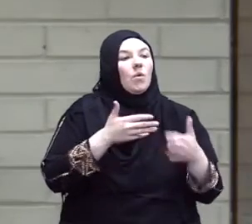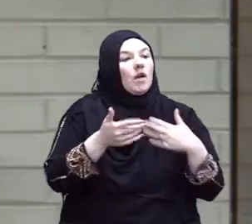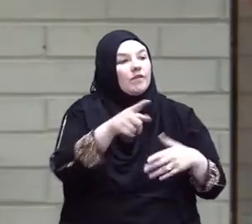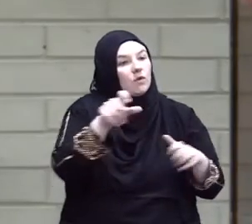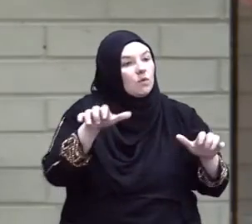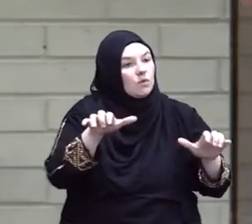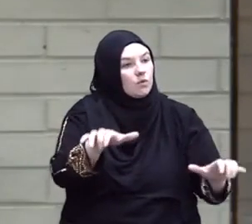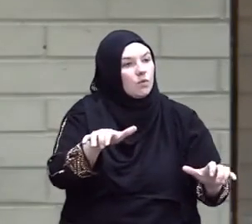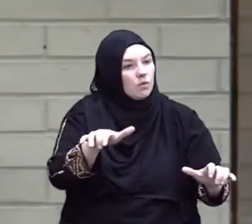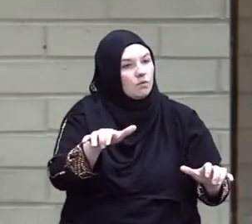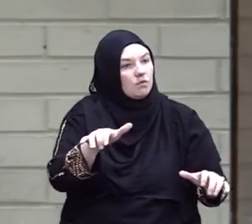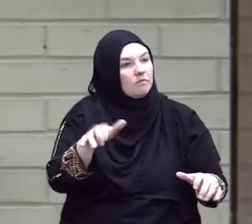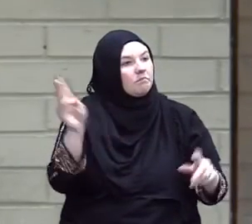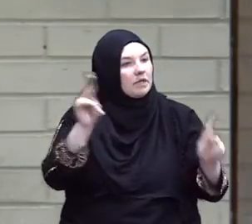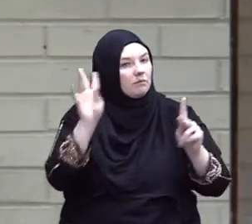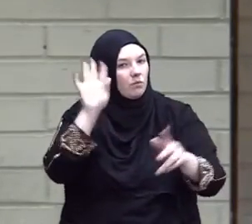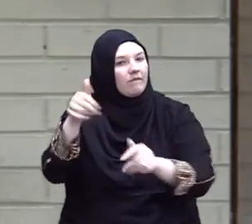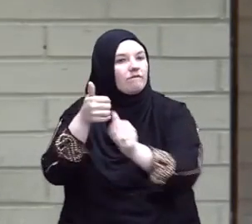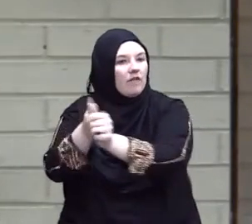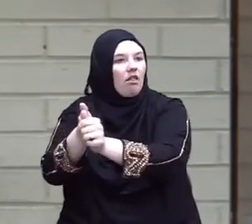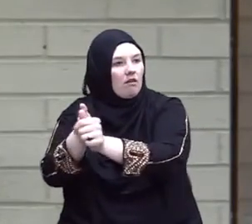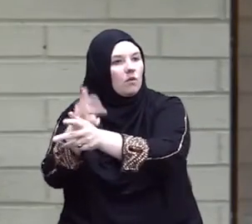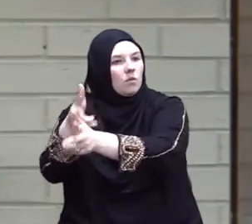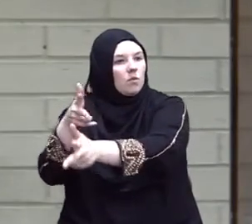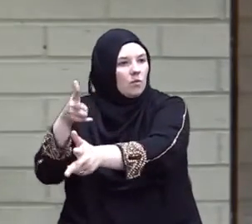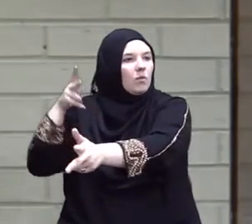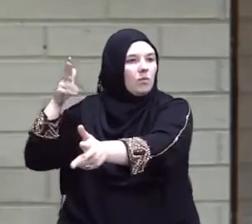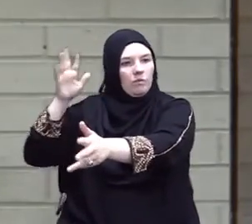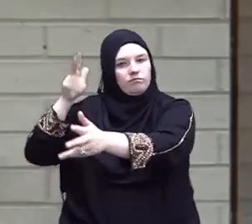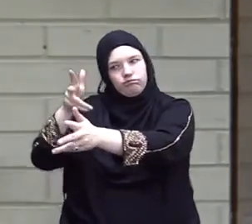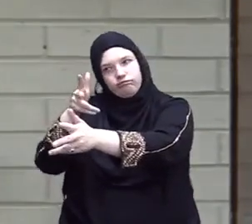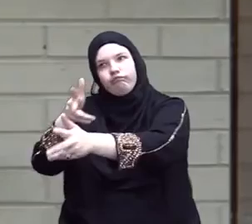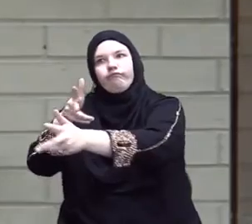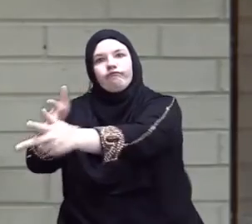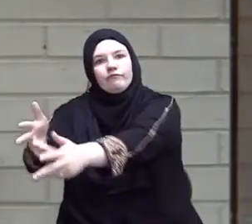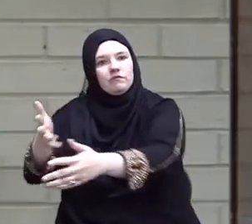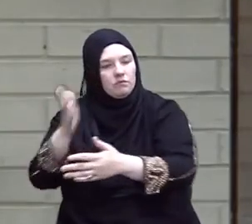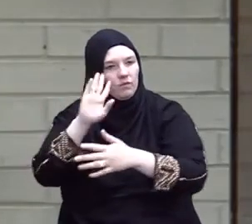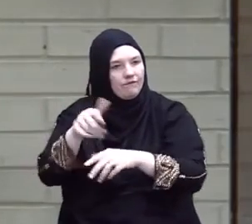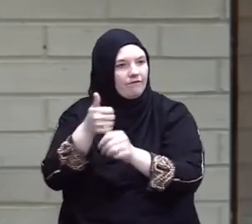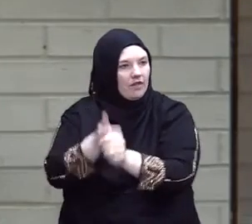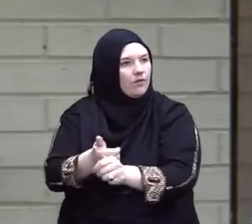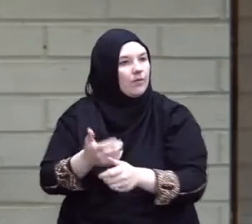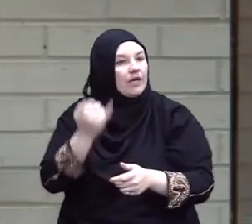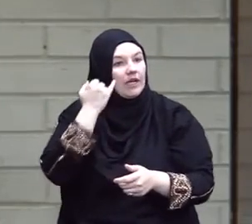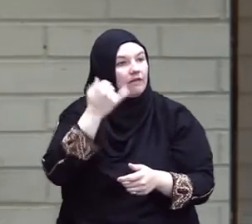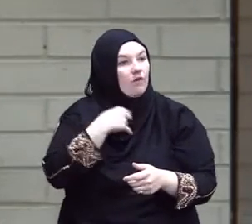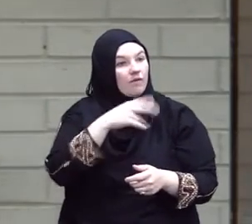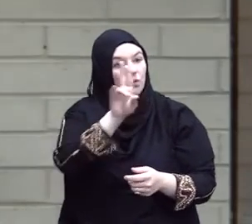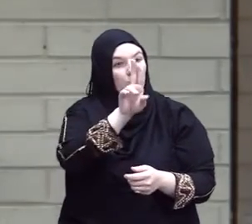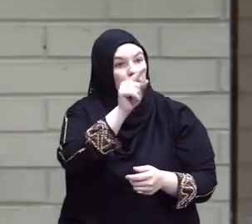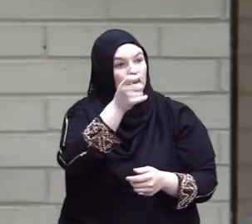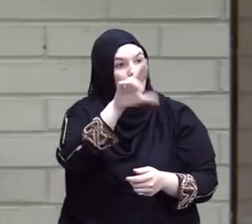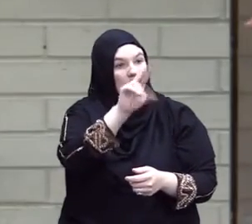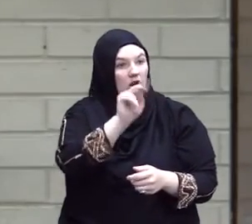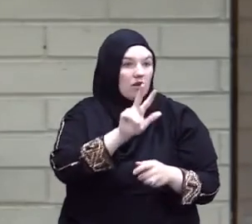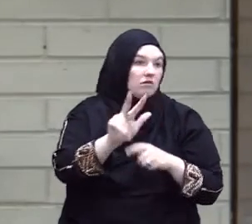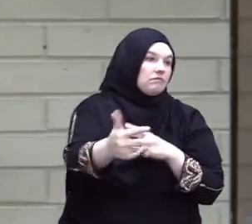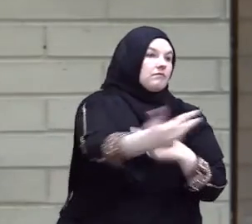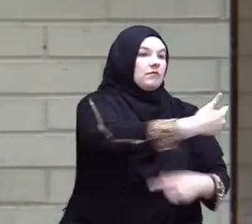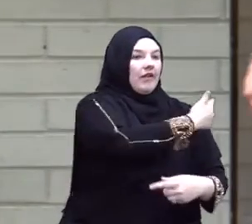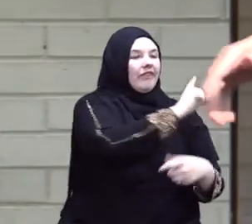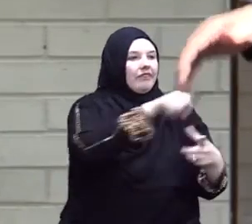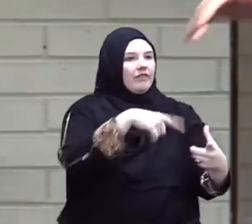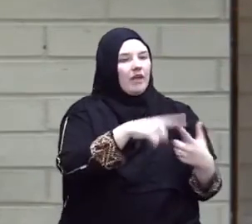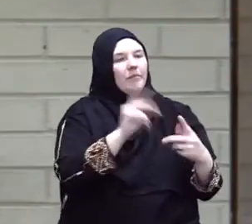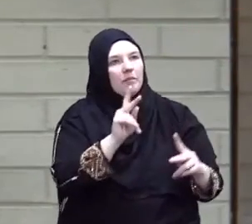Whatever you do, they would normally follow unless they see signs for otherwise, right? So if you have a U-turn and you follow a